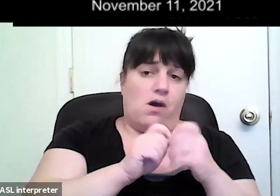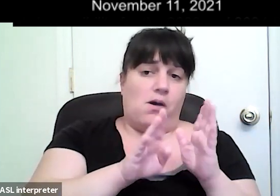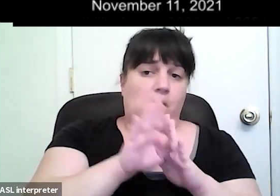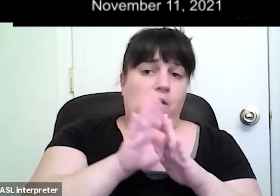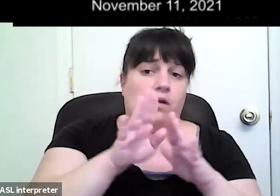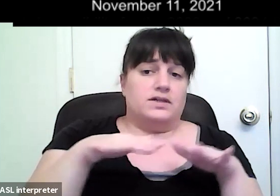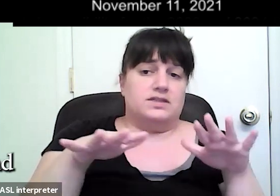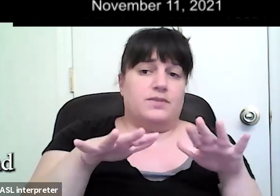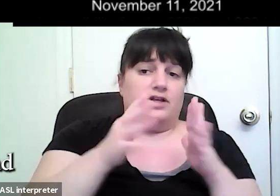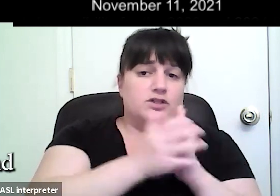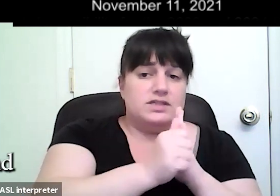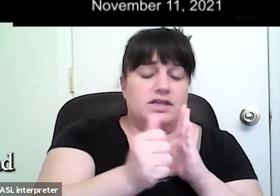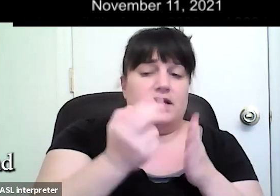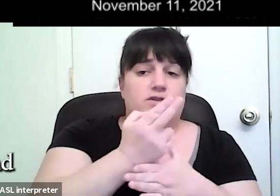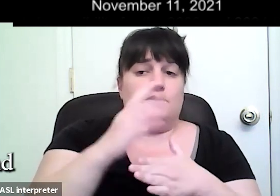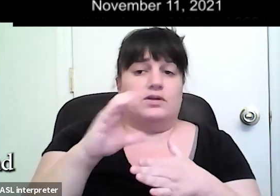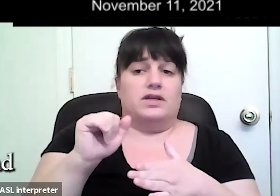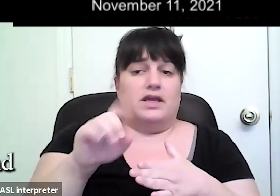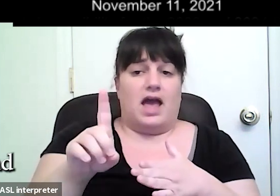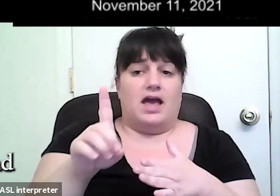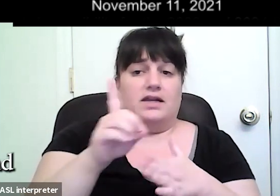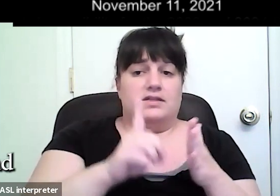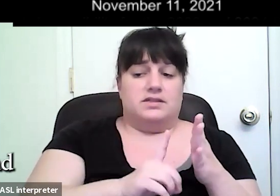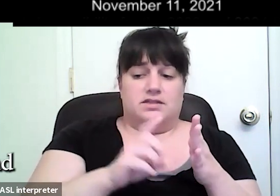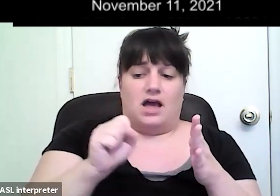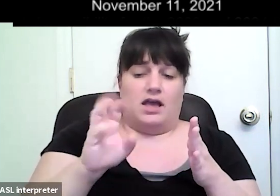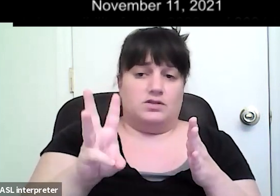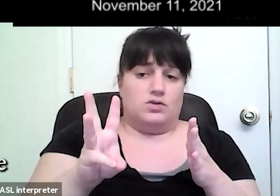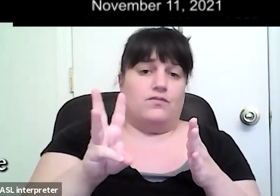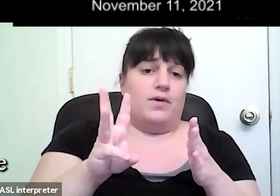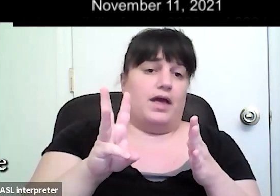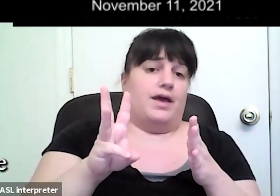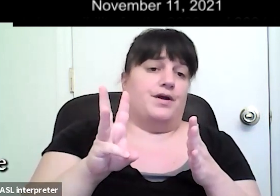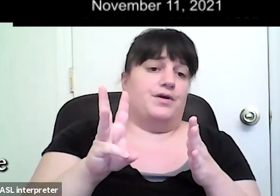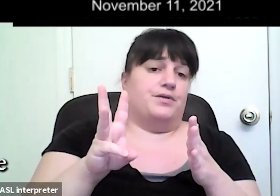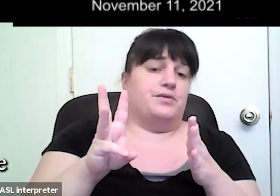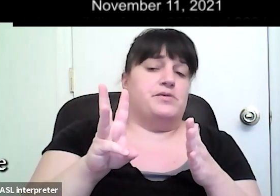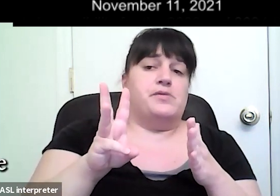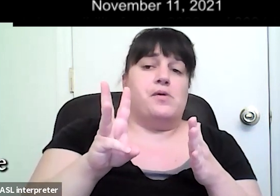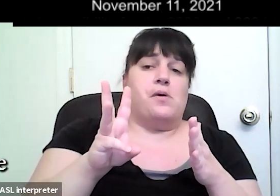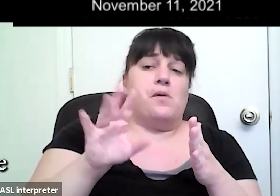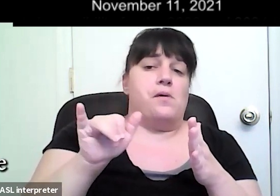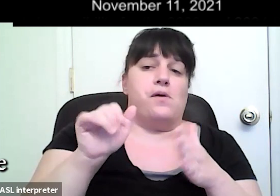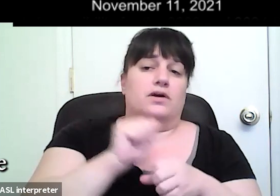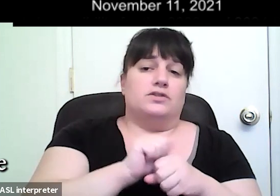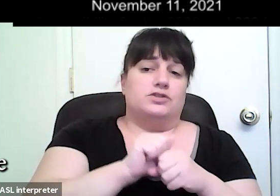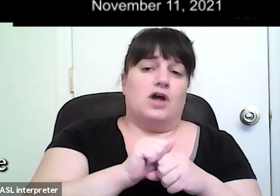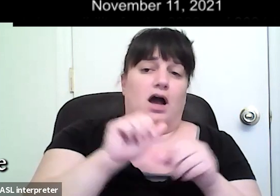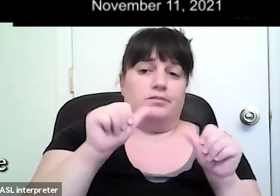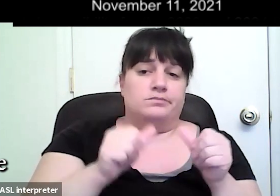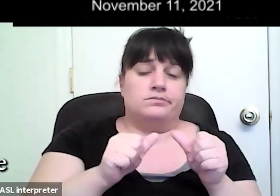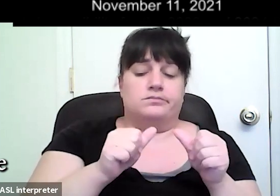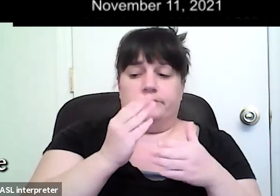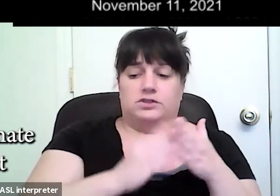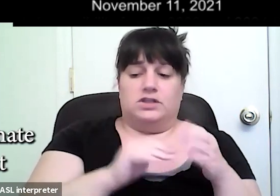developing spatial skills and using CAD design software, and just sort of job carving some of the